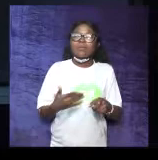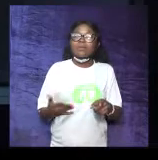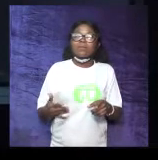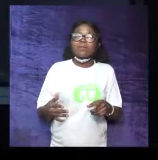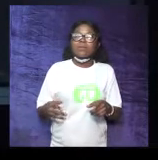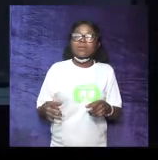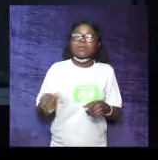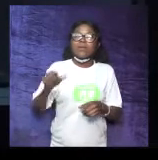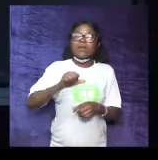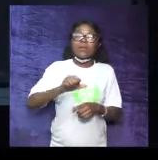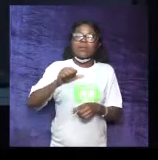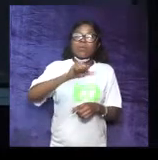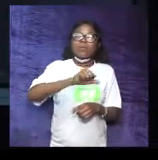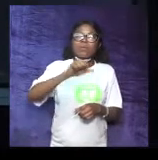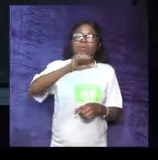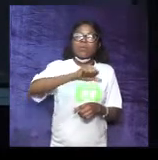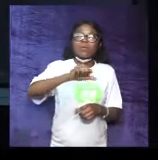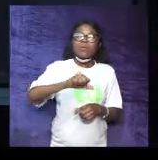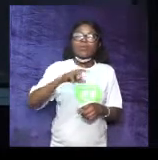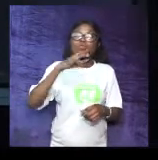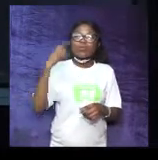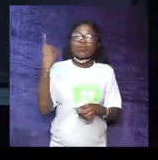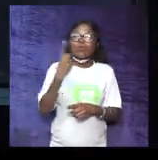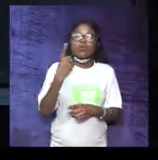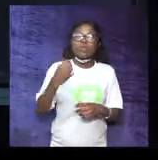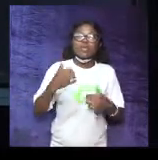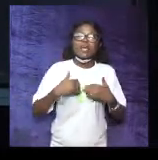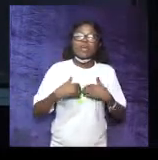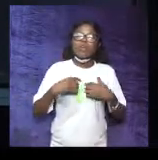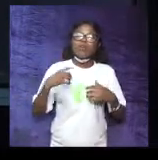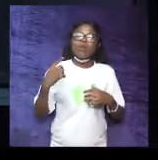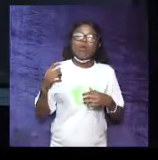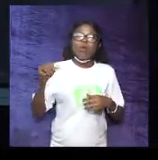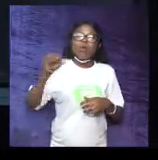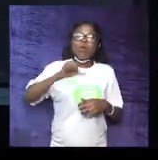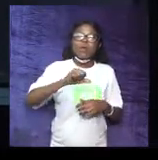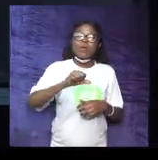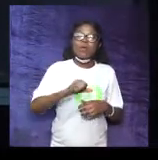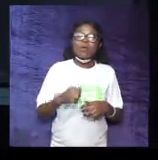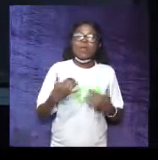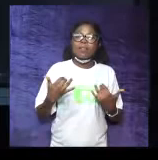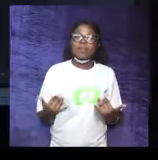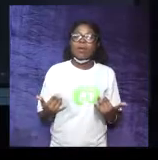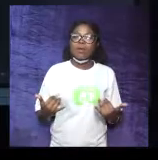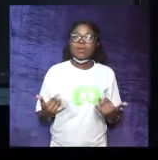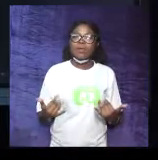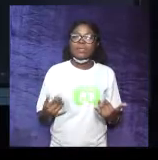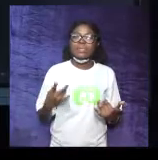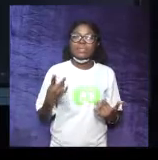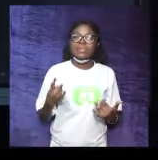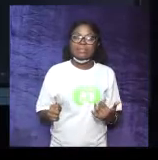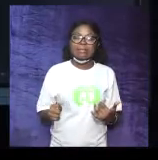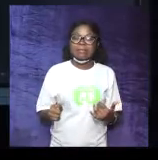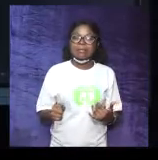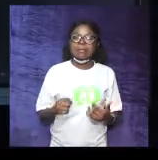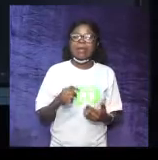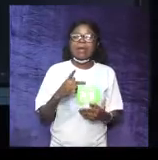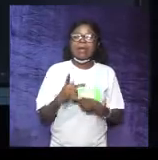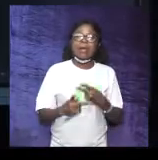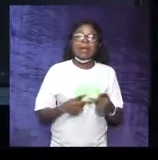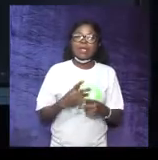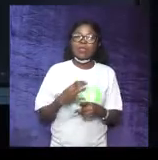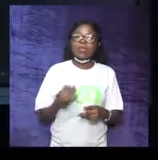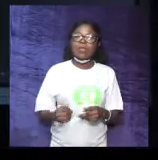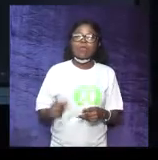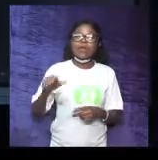junction. You will always have angles formed. And now, the kind of angles formed